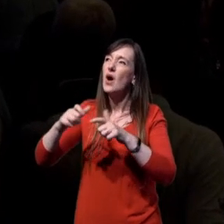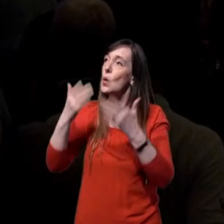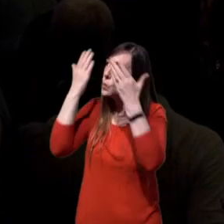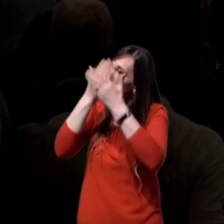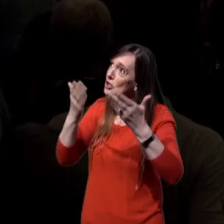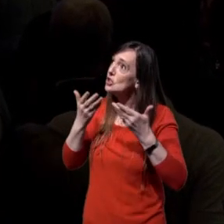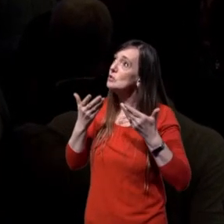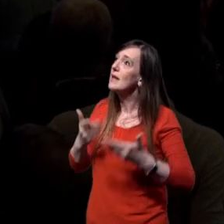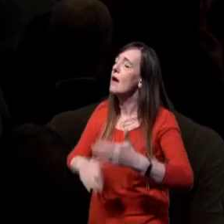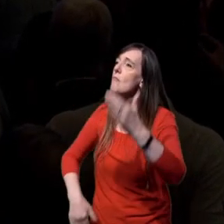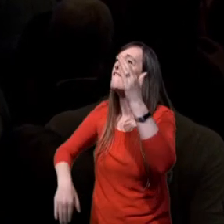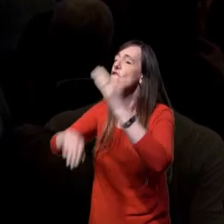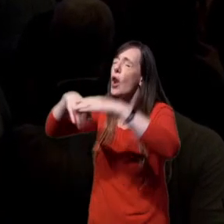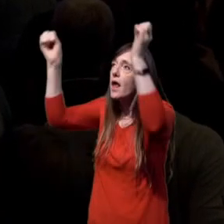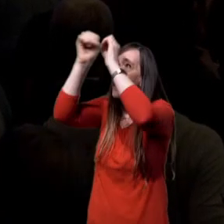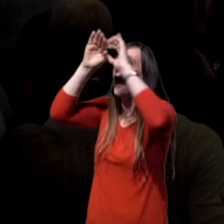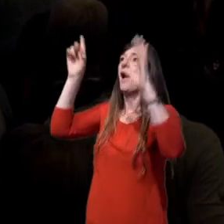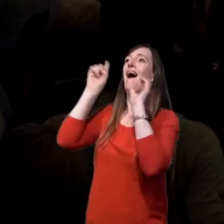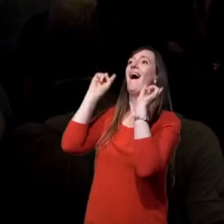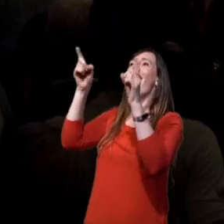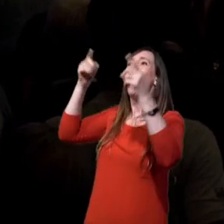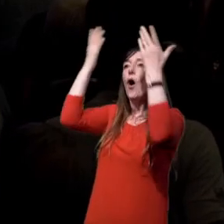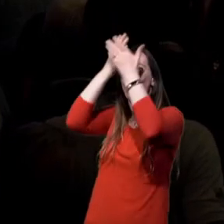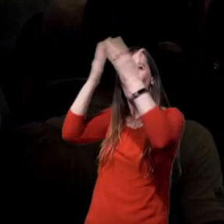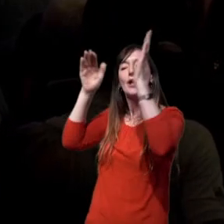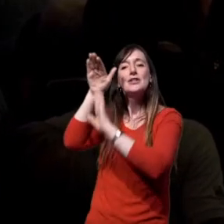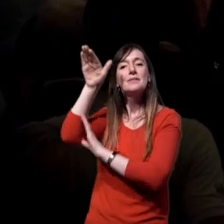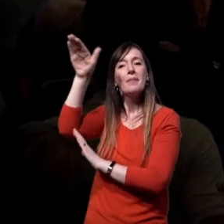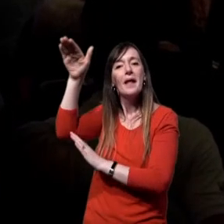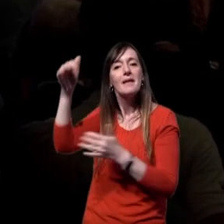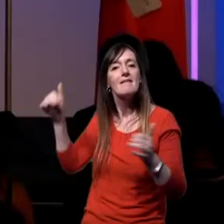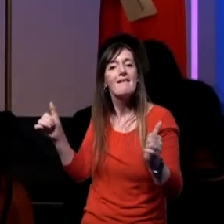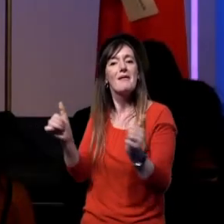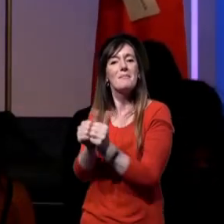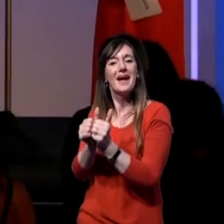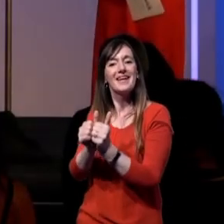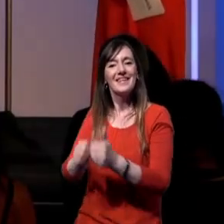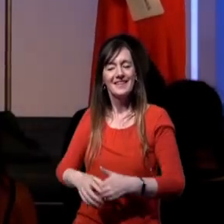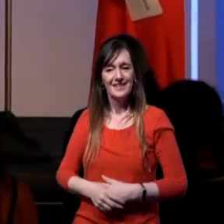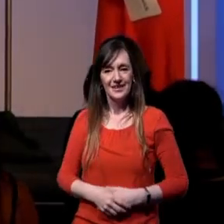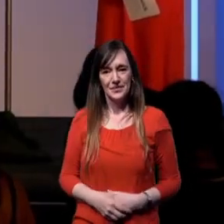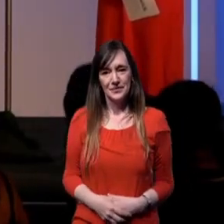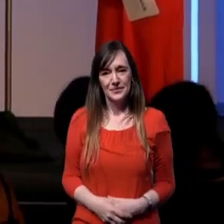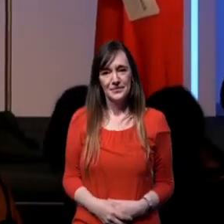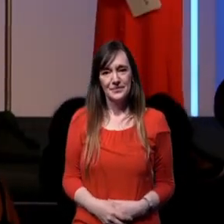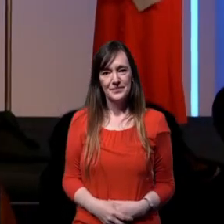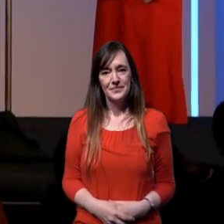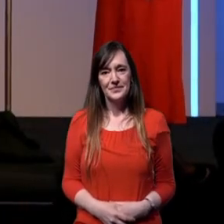fully then. Praise you, Lord. Amen. Amen.